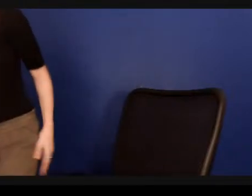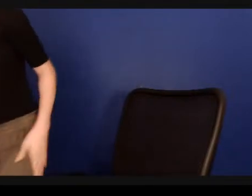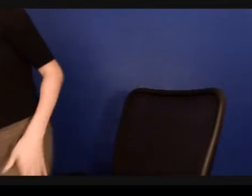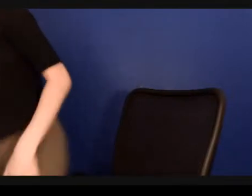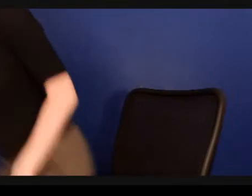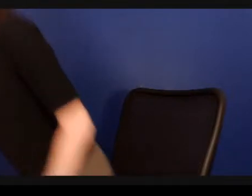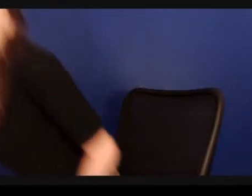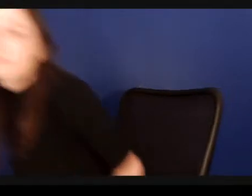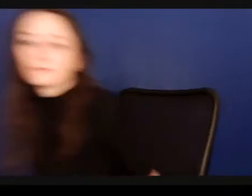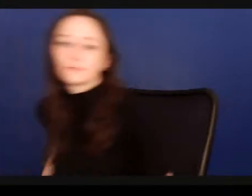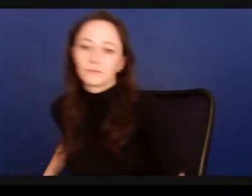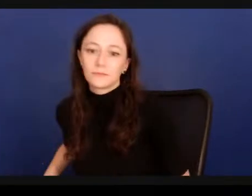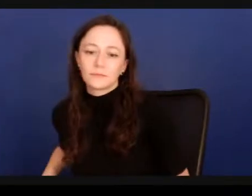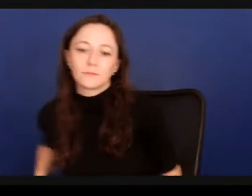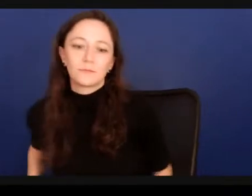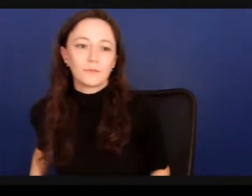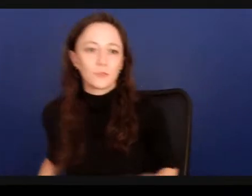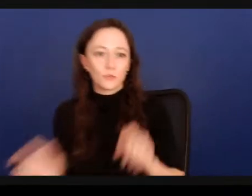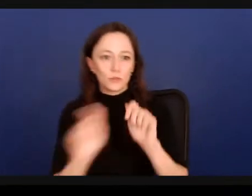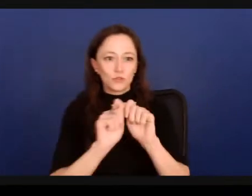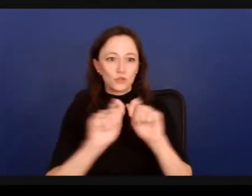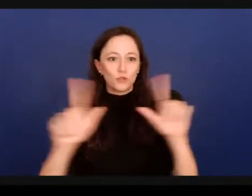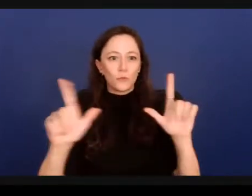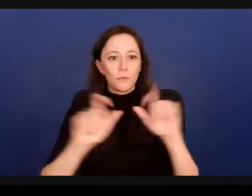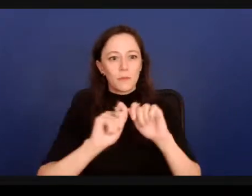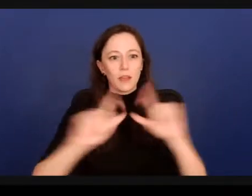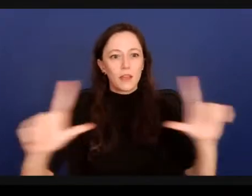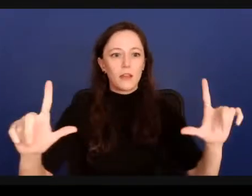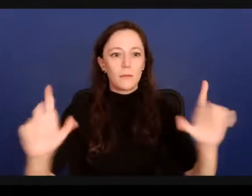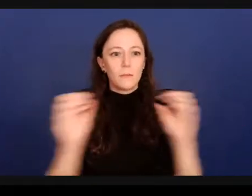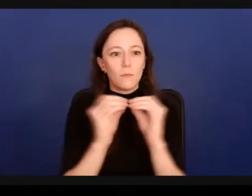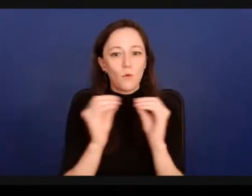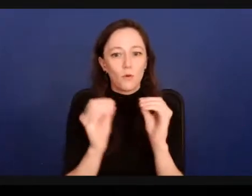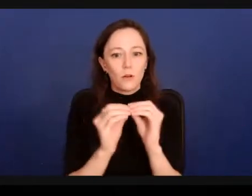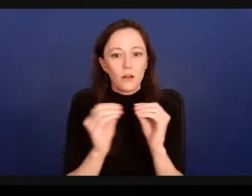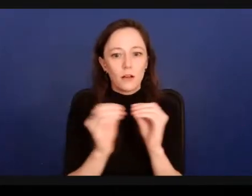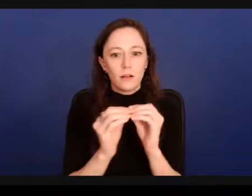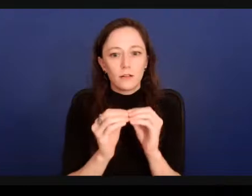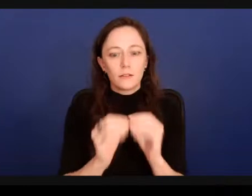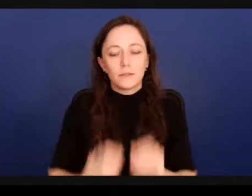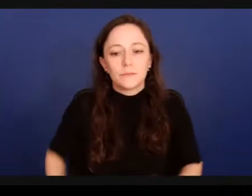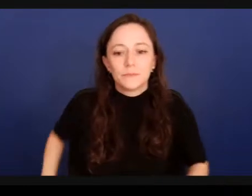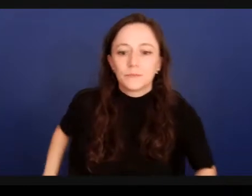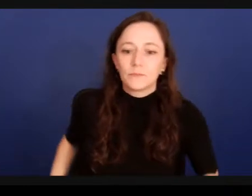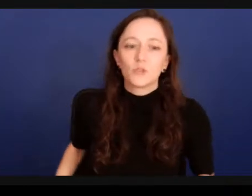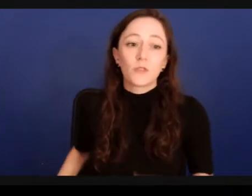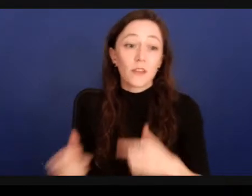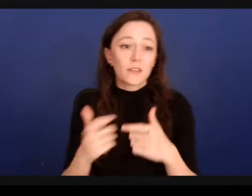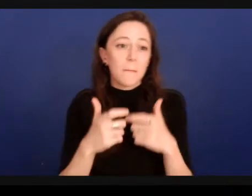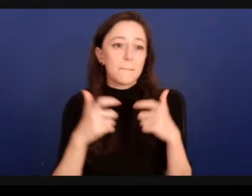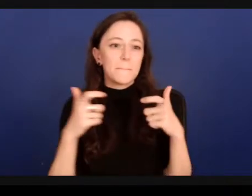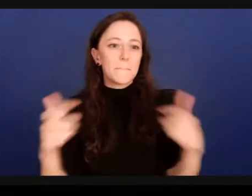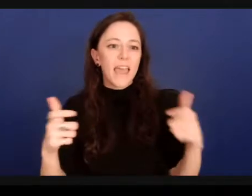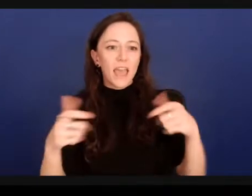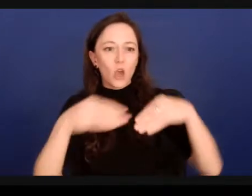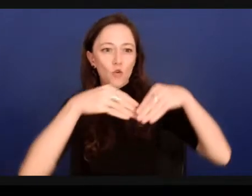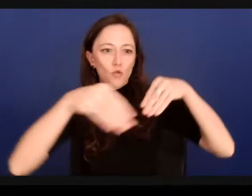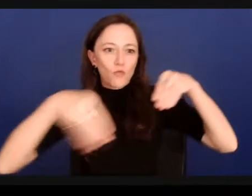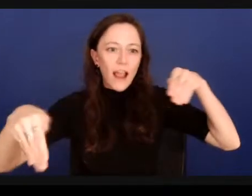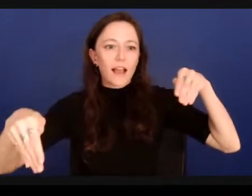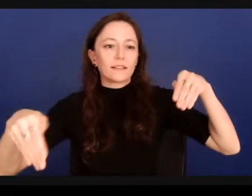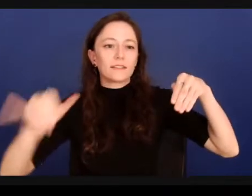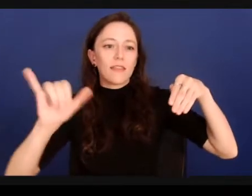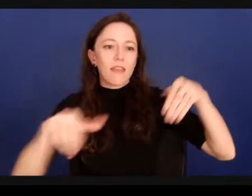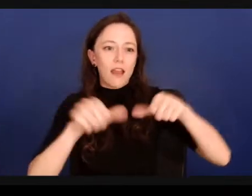this, even though it's too much, right? But what I want to show you is that there are big cracks in this area. All this is structure,